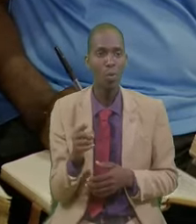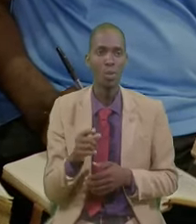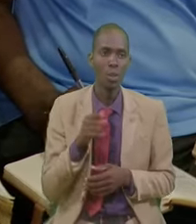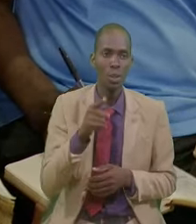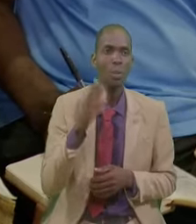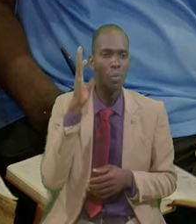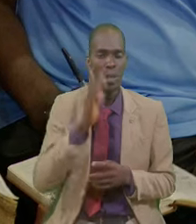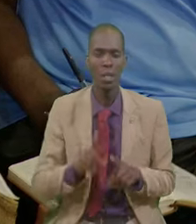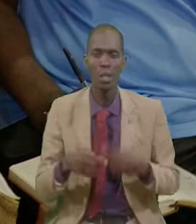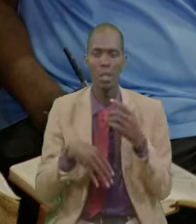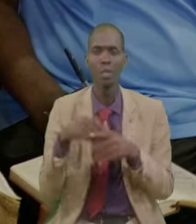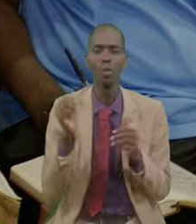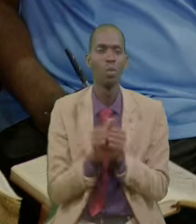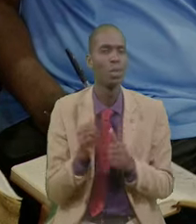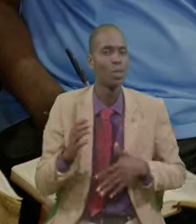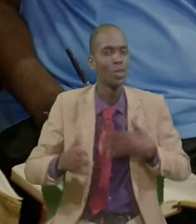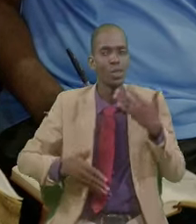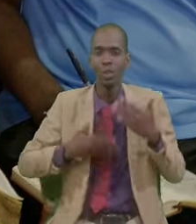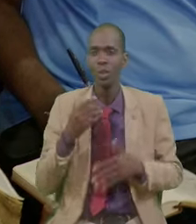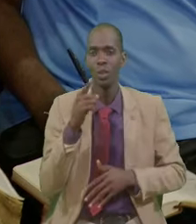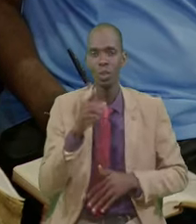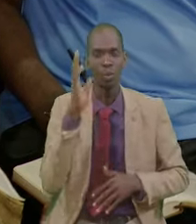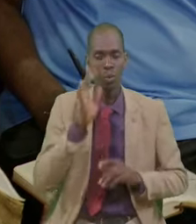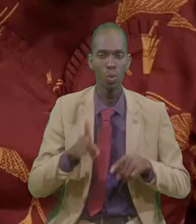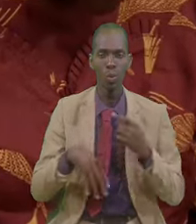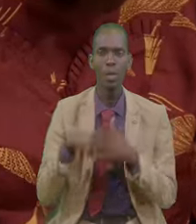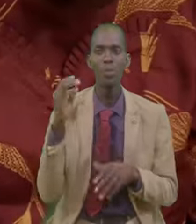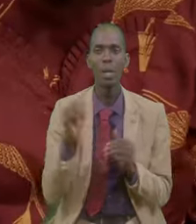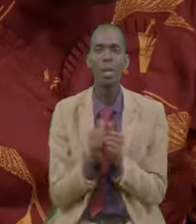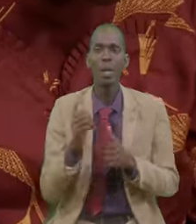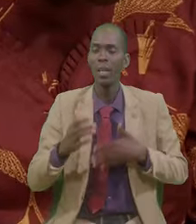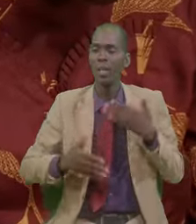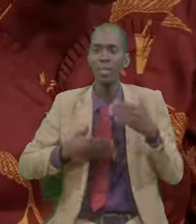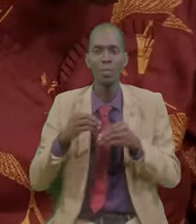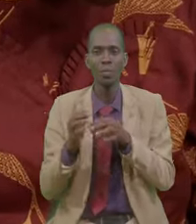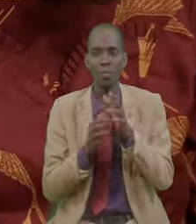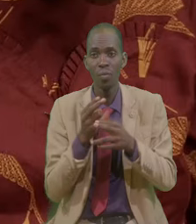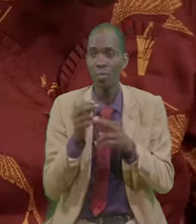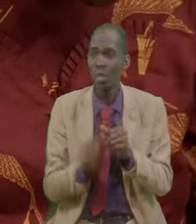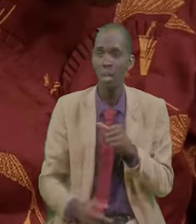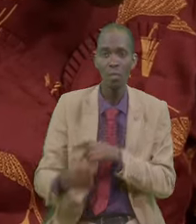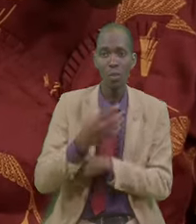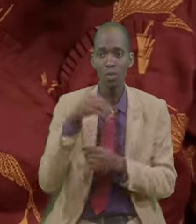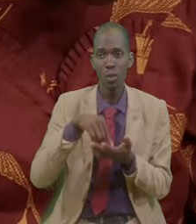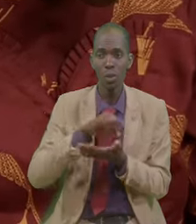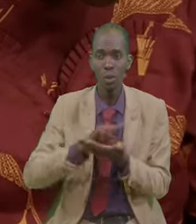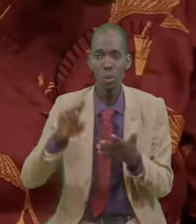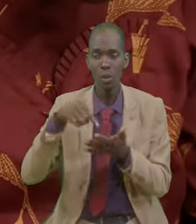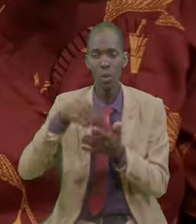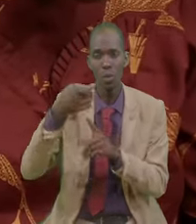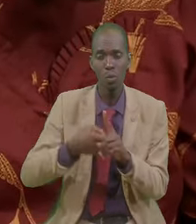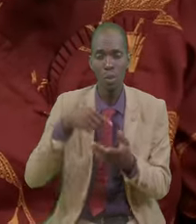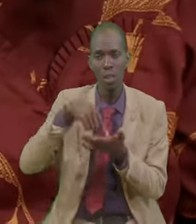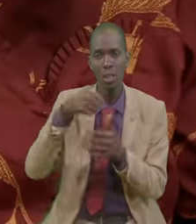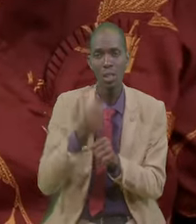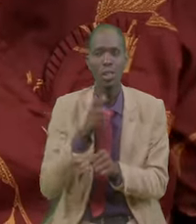joy. Tonight, ye shall go out with joy. Every day of this week, of this month, of this year,